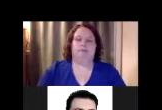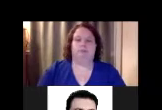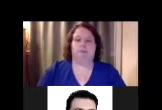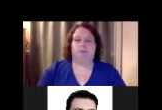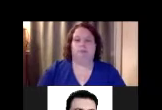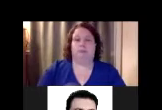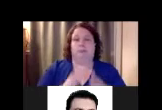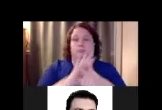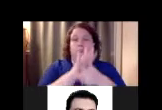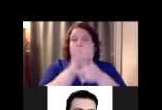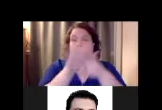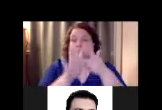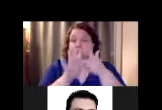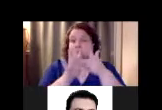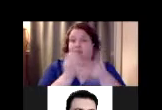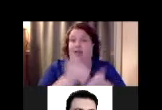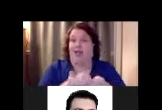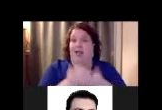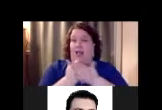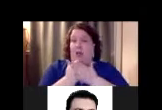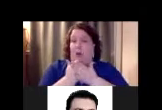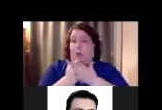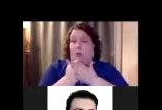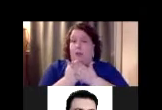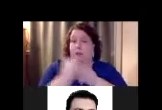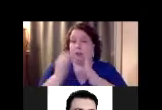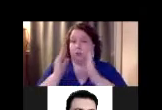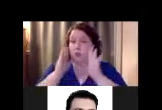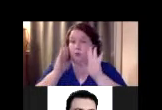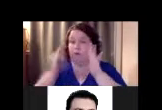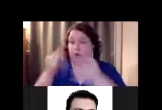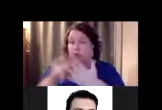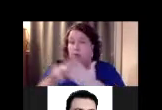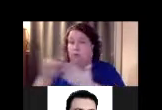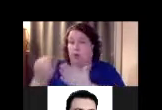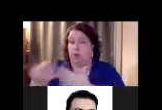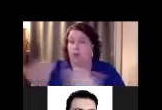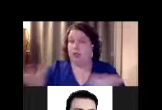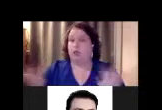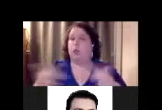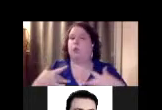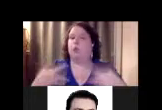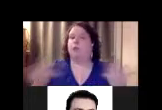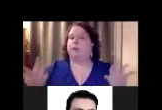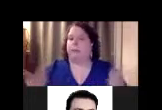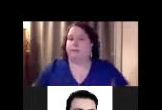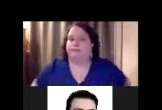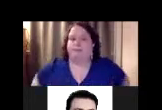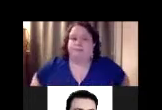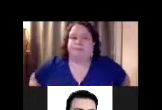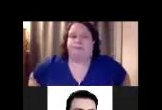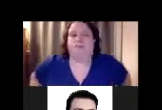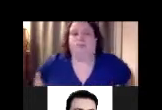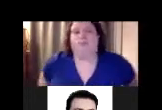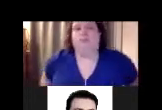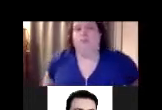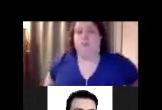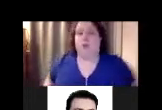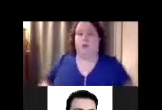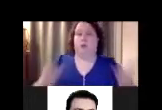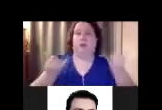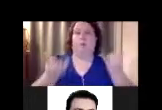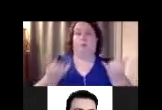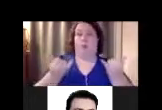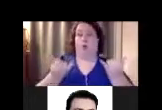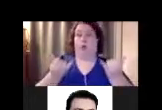principles into actual projects? And so this is, again, where we balance between those immediate priorities, those long-term